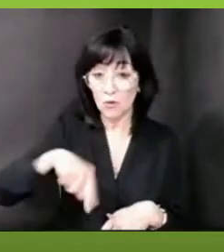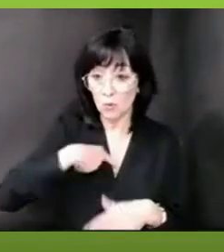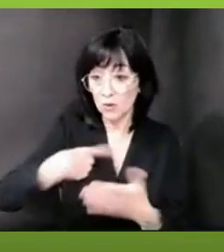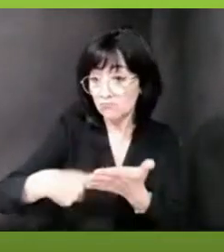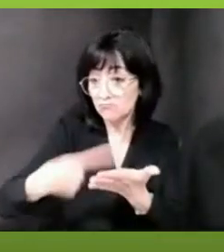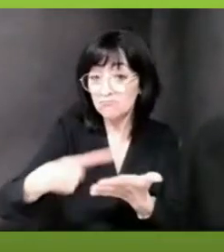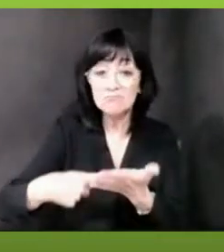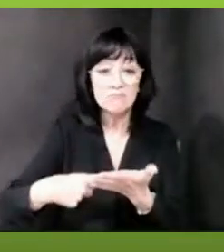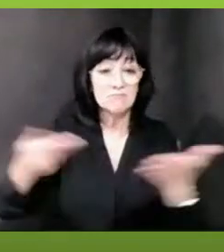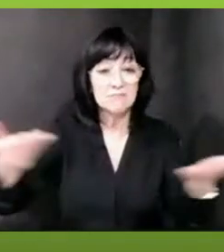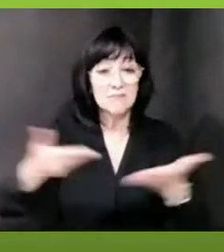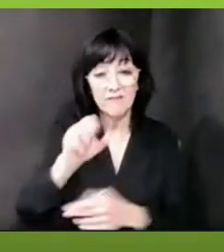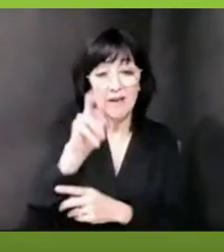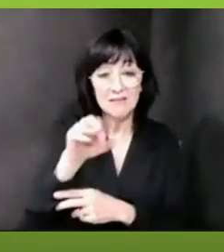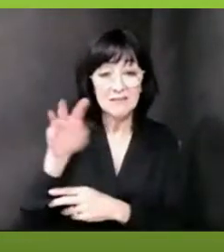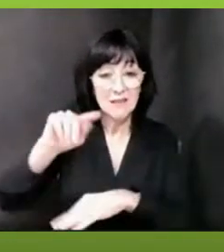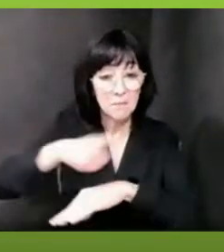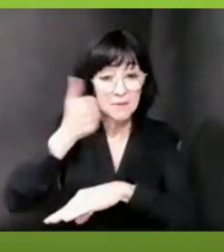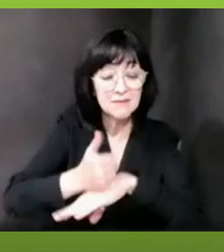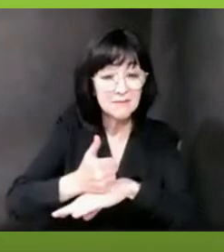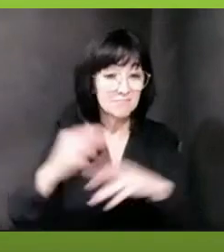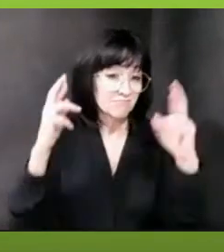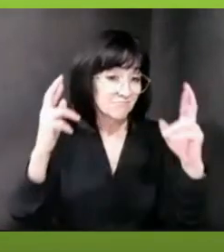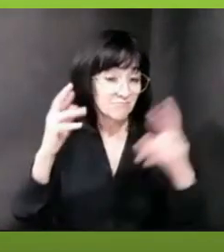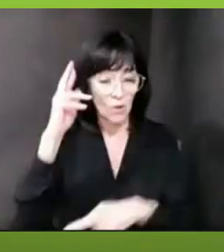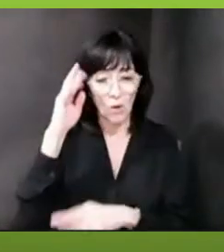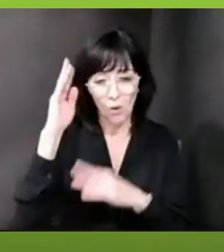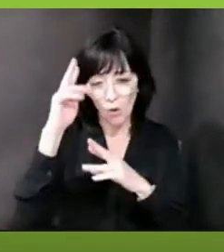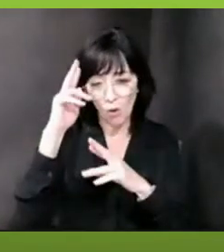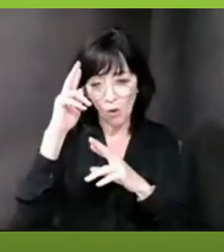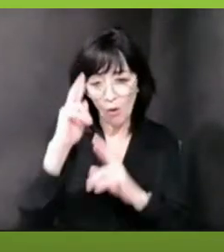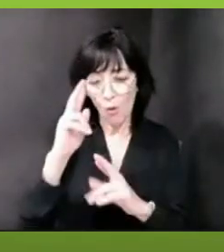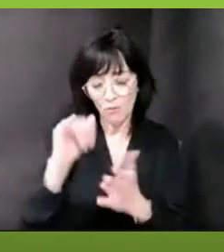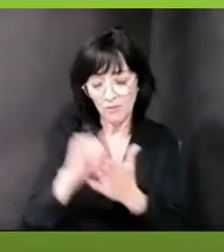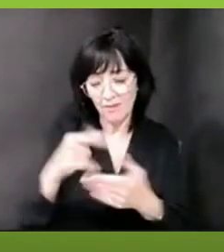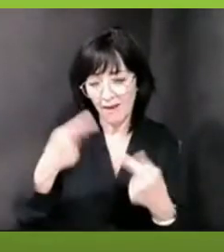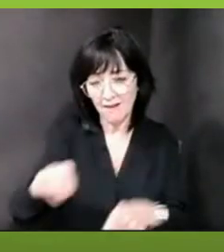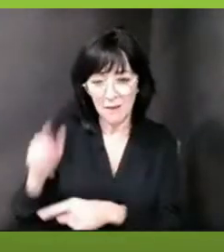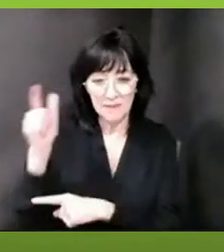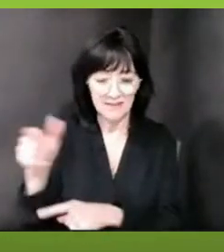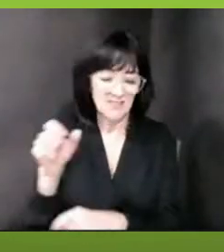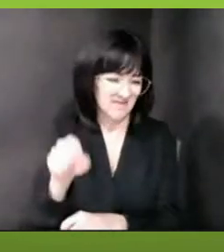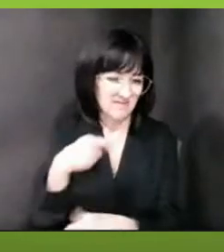that. But yeah, part of the youth engagement specialists.